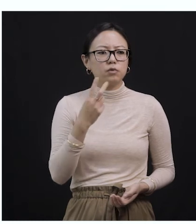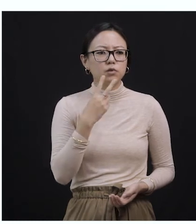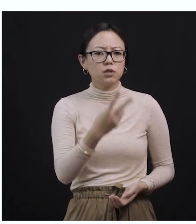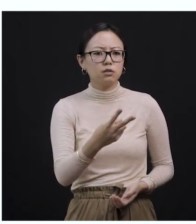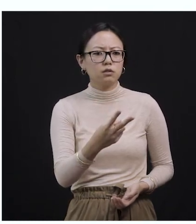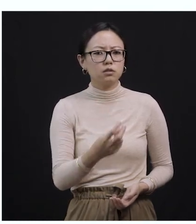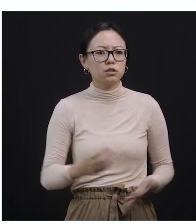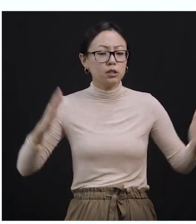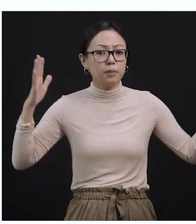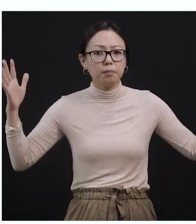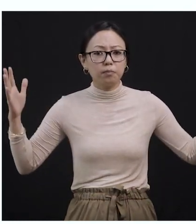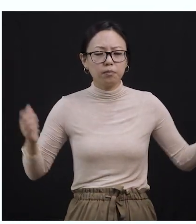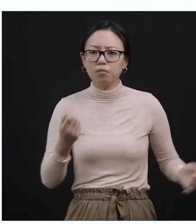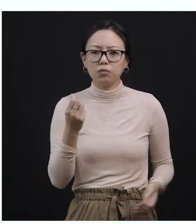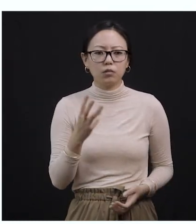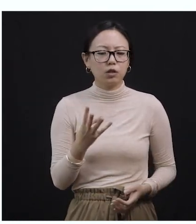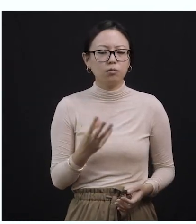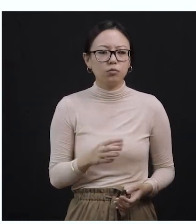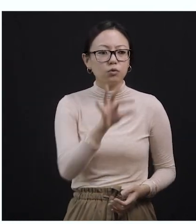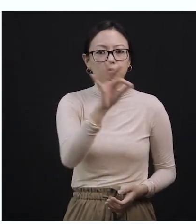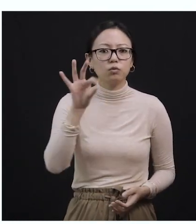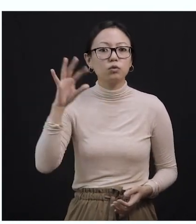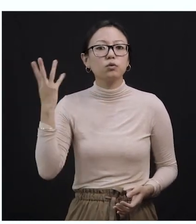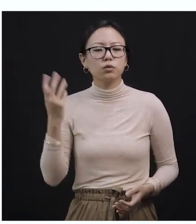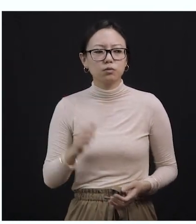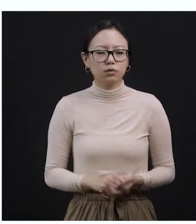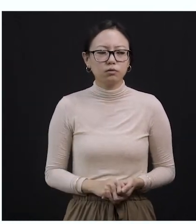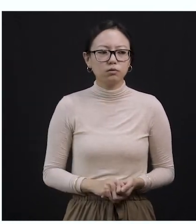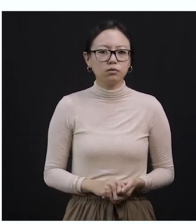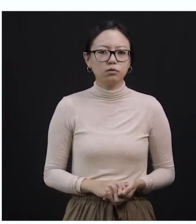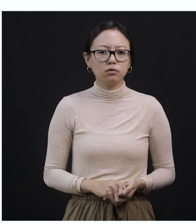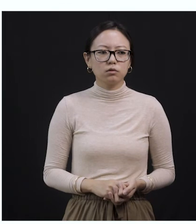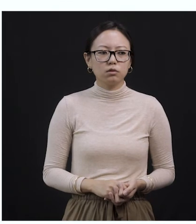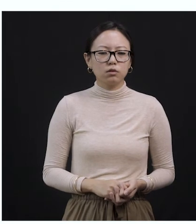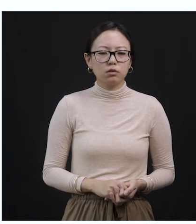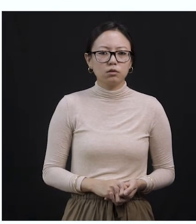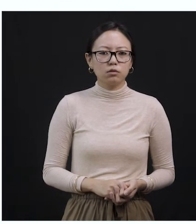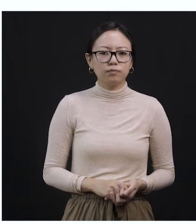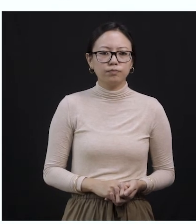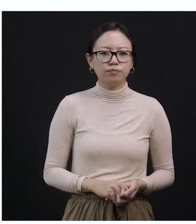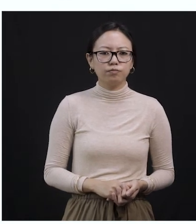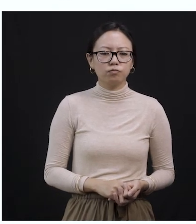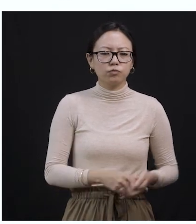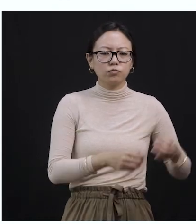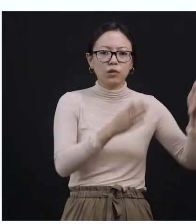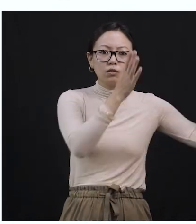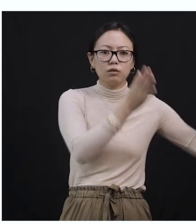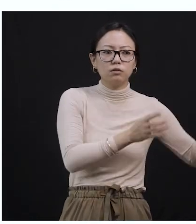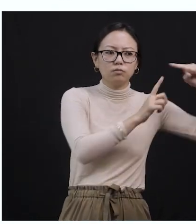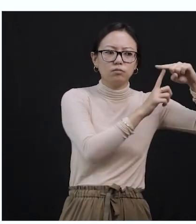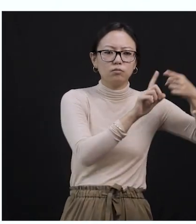identify the bigger number among the three. So if you look at the tens place of 72, we have